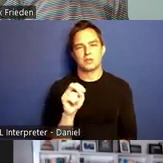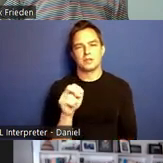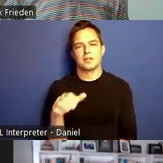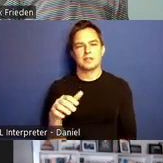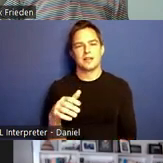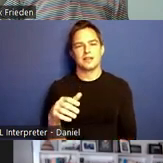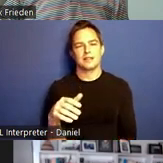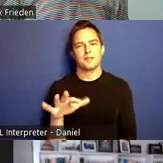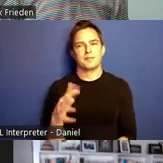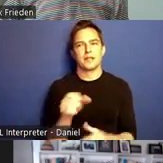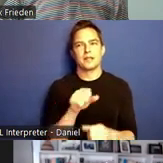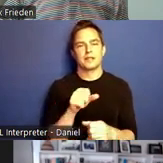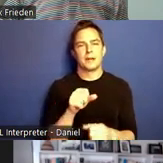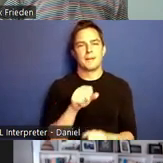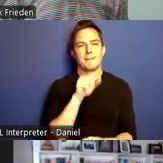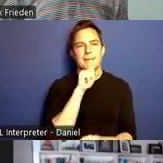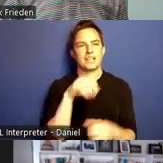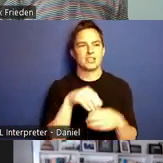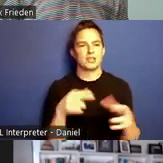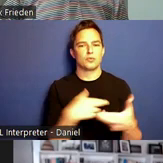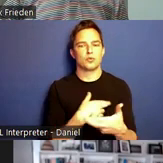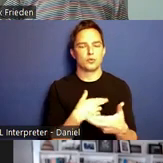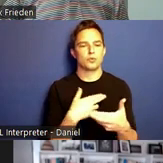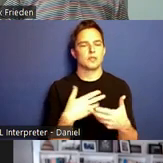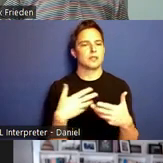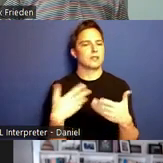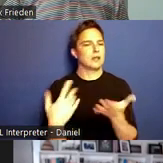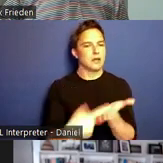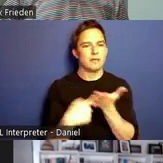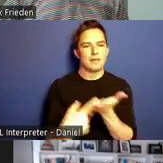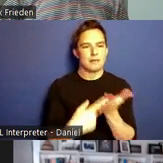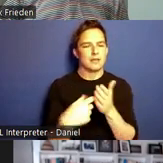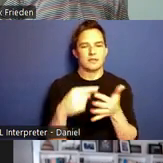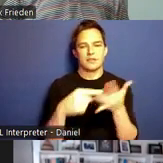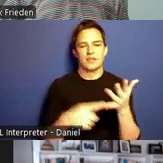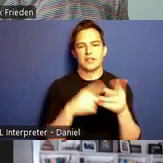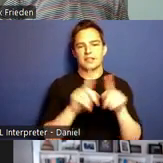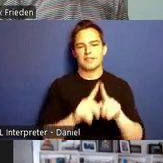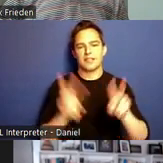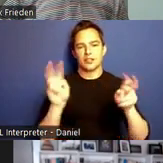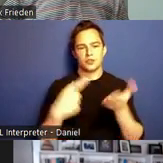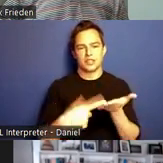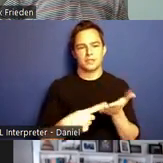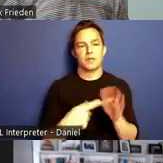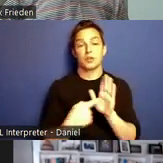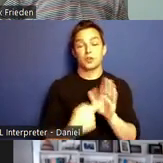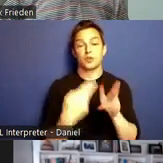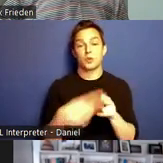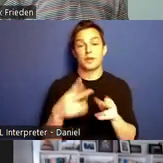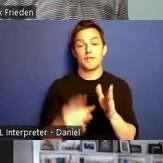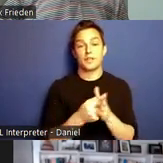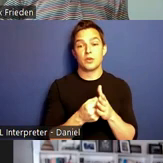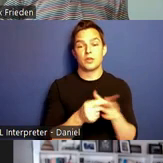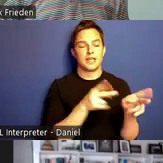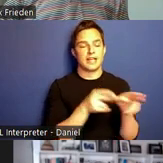heightened sort of passion in the room for the issues that were being discussed. So we're going to be showing you a quick video. These are excerpts from a